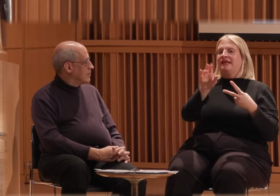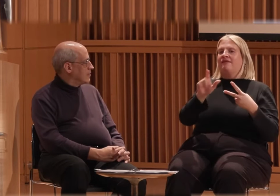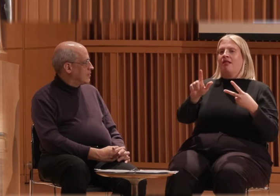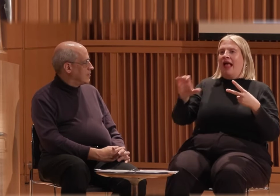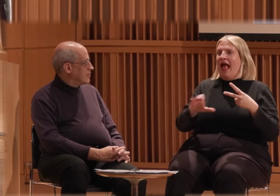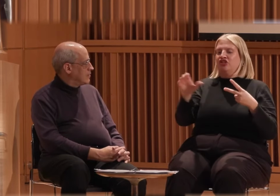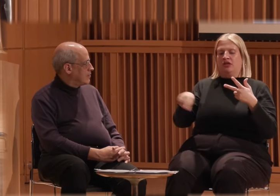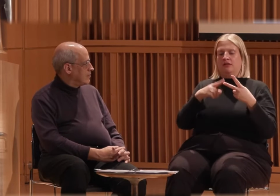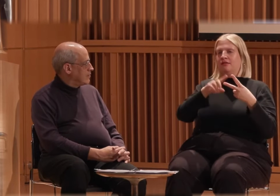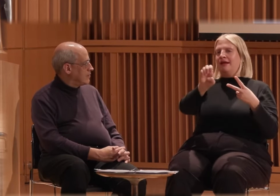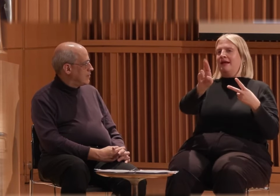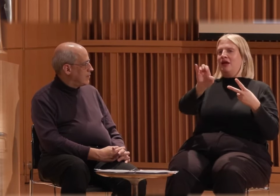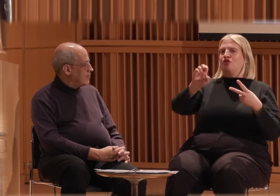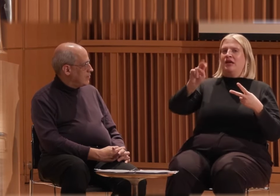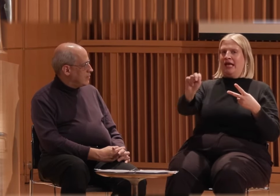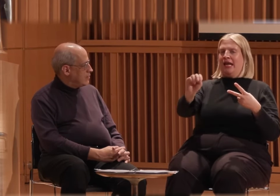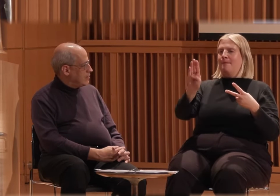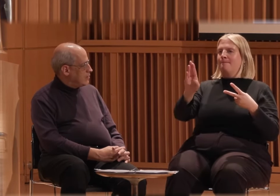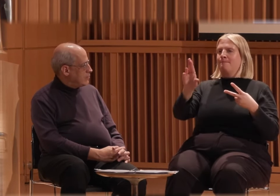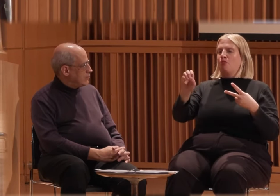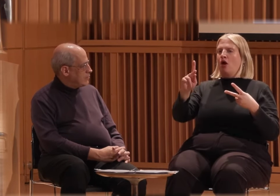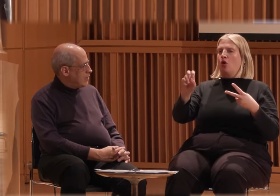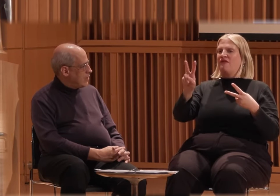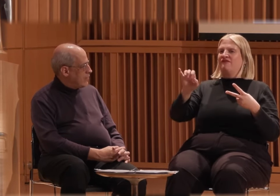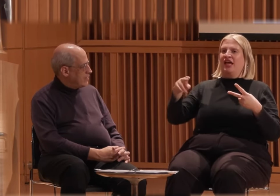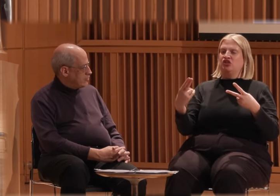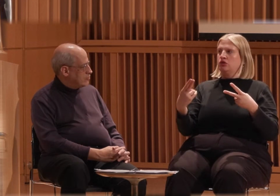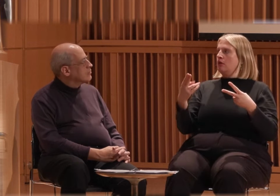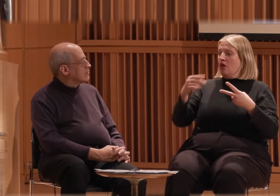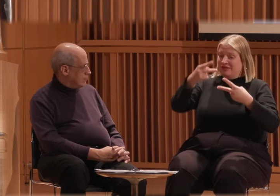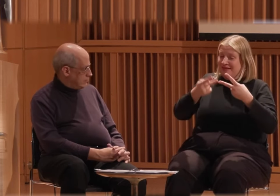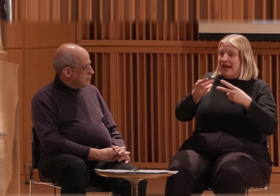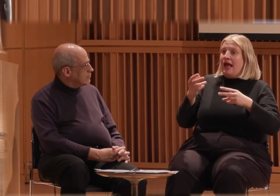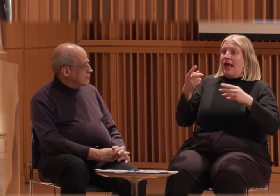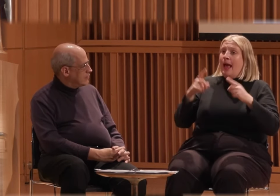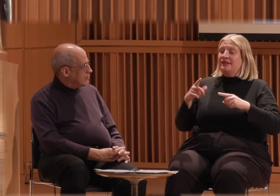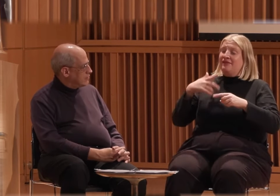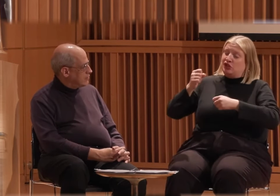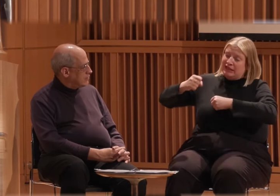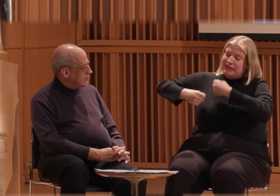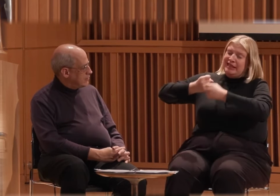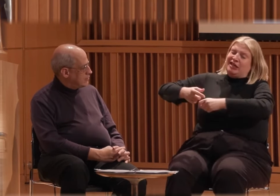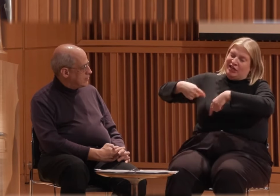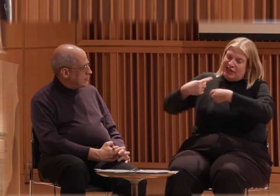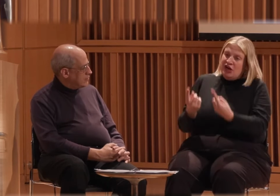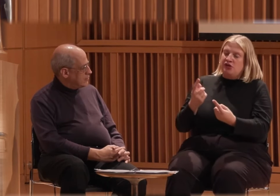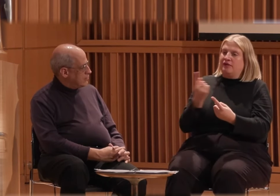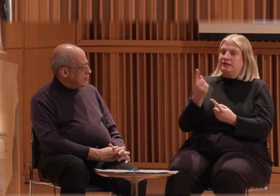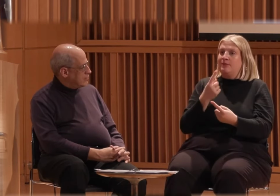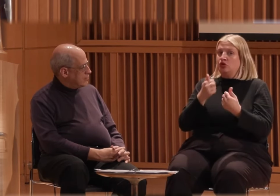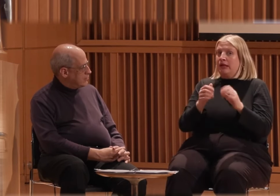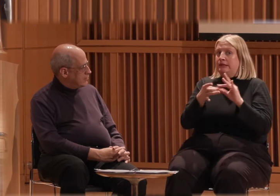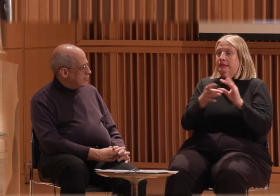happen after years of community members saying, hey, there's something going on. So